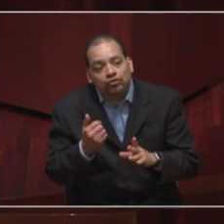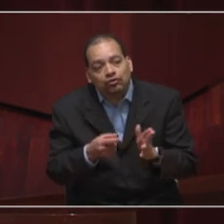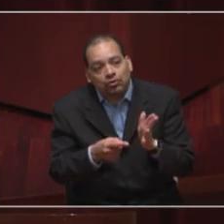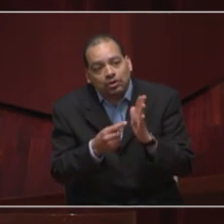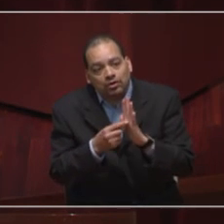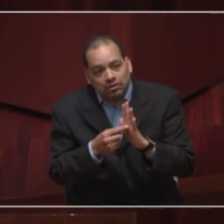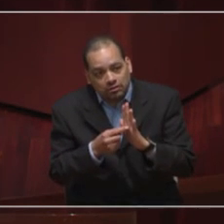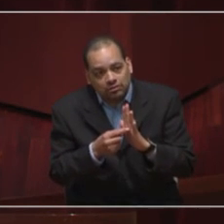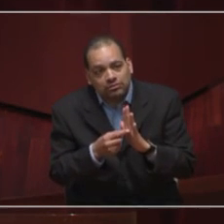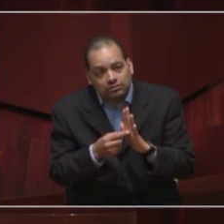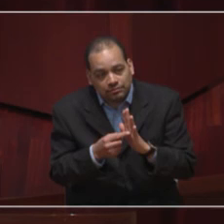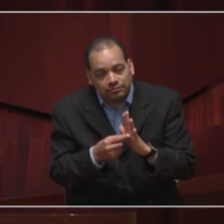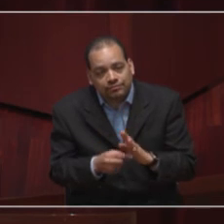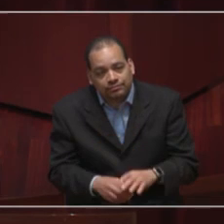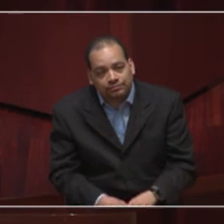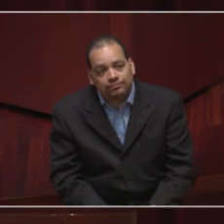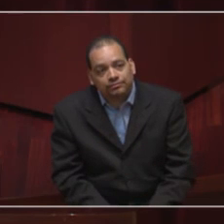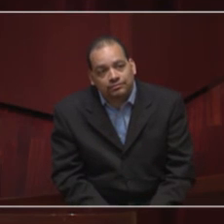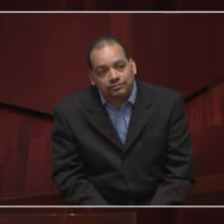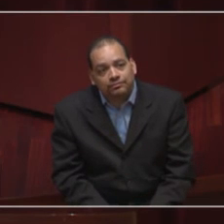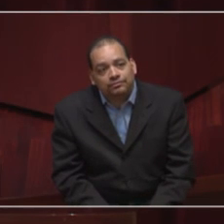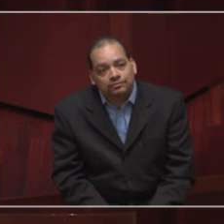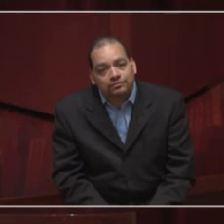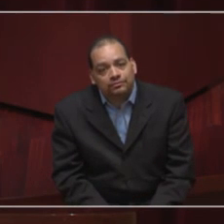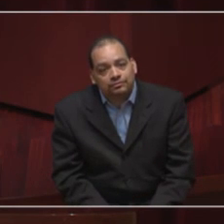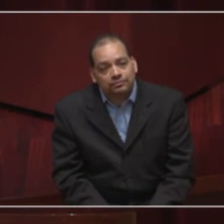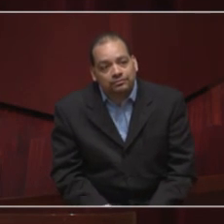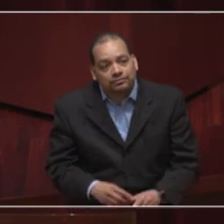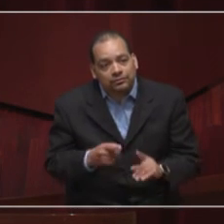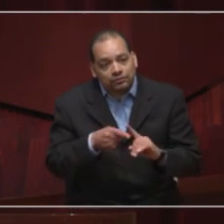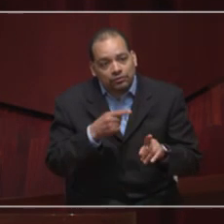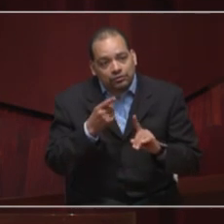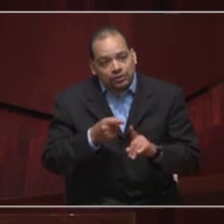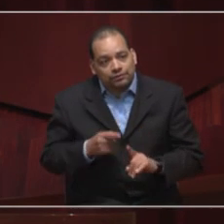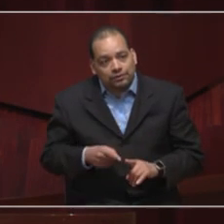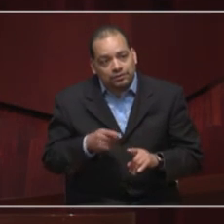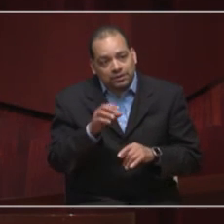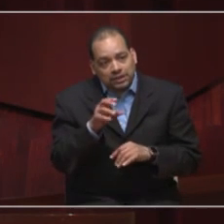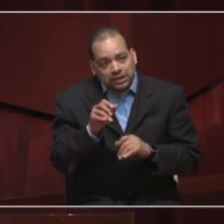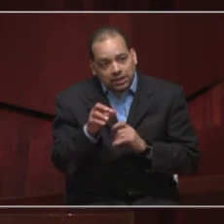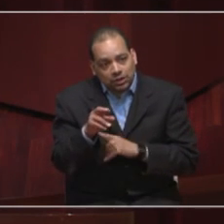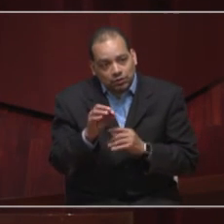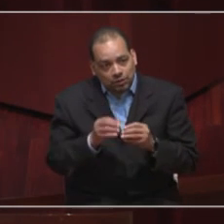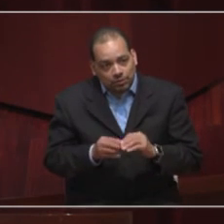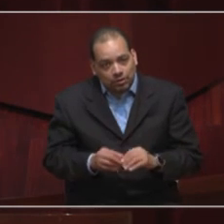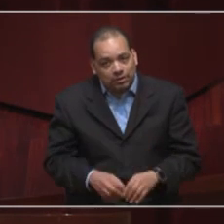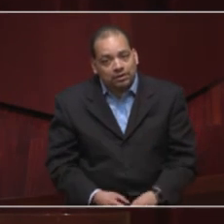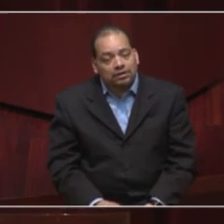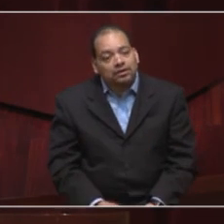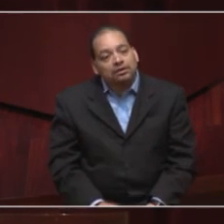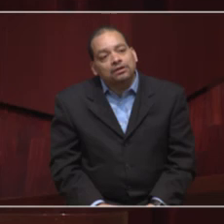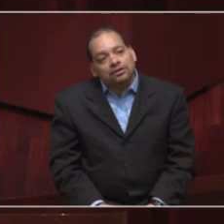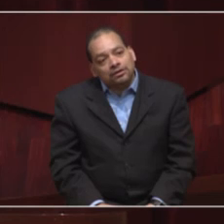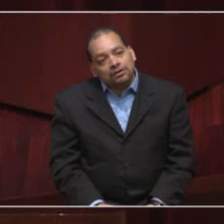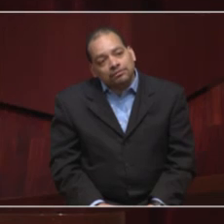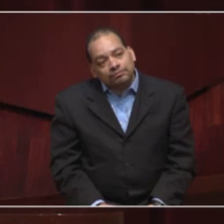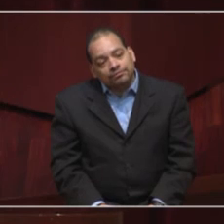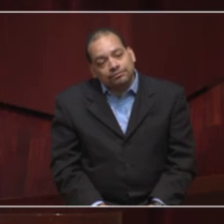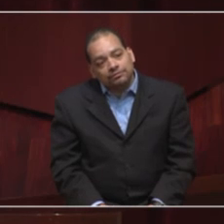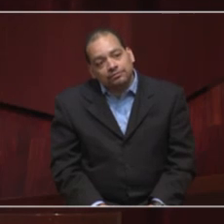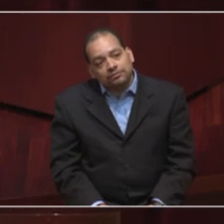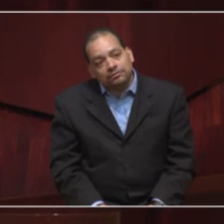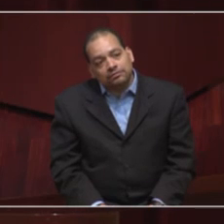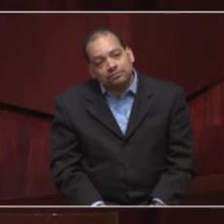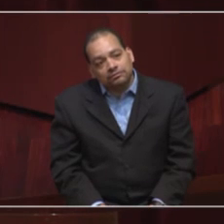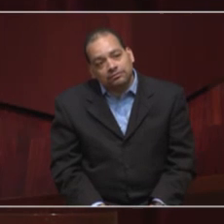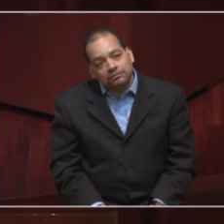to determine out of whether... a transfer number and perhaps out of a specific container number. Right. And so the question was, is there any way that you